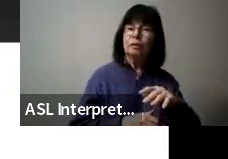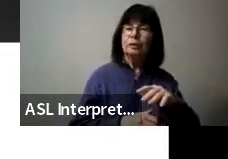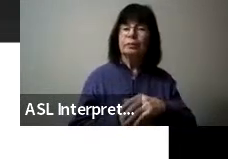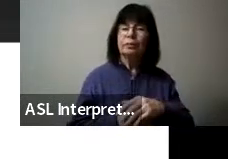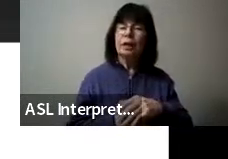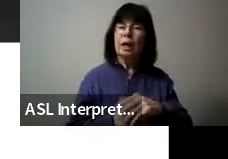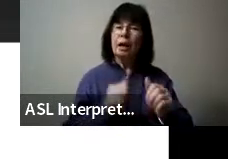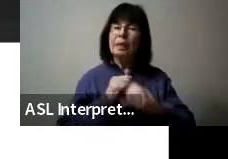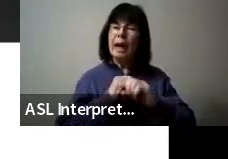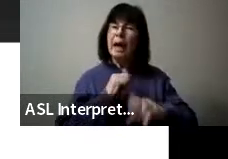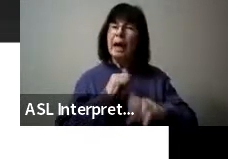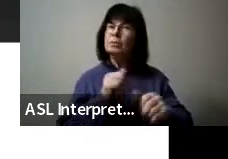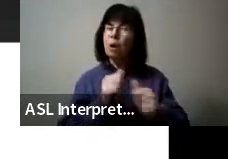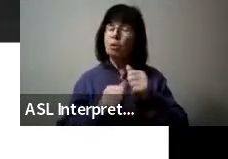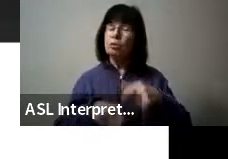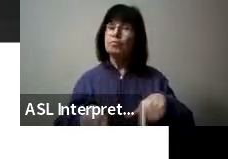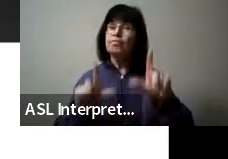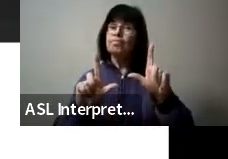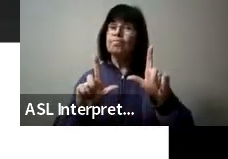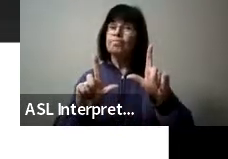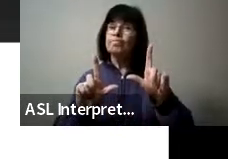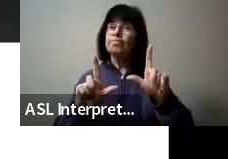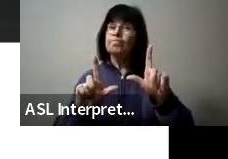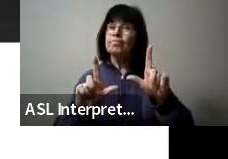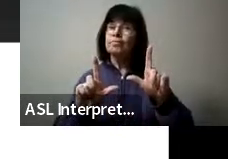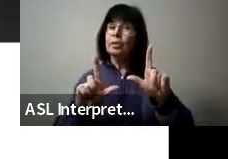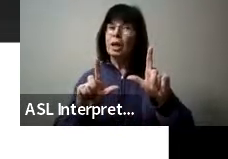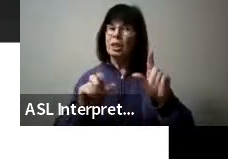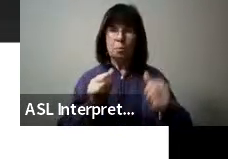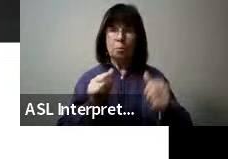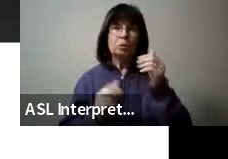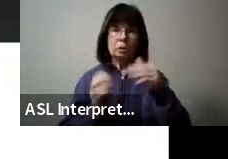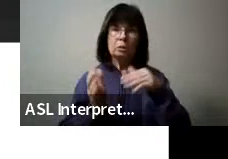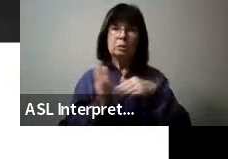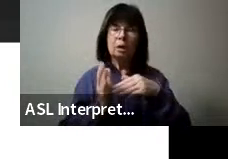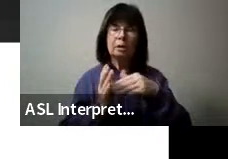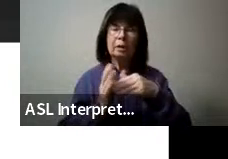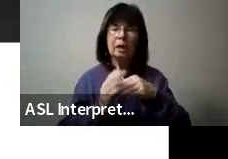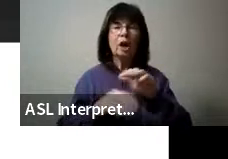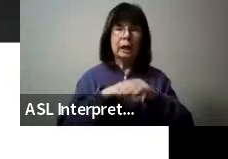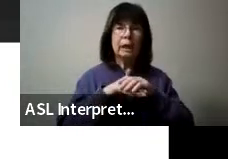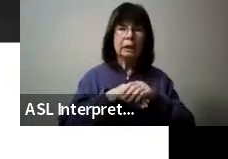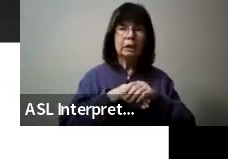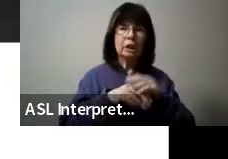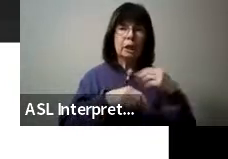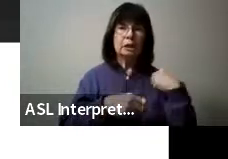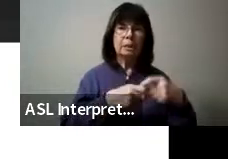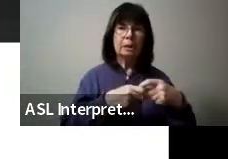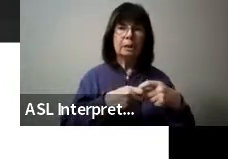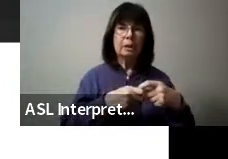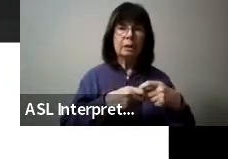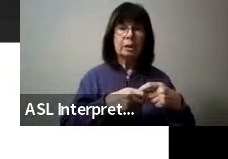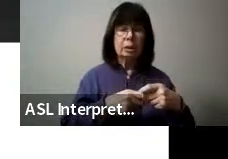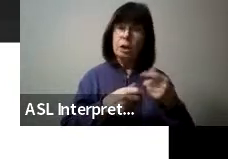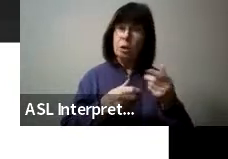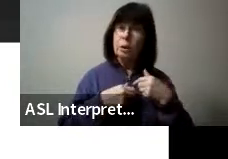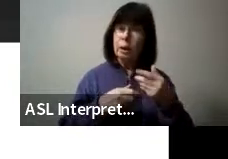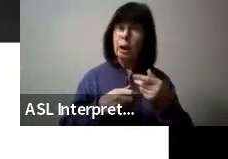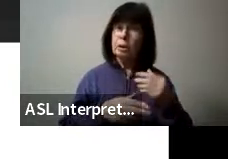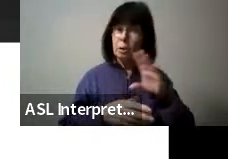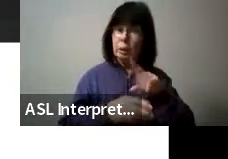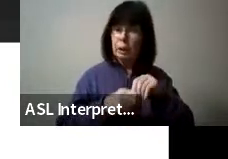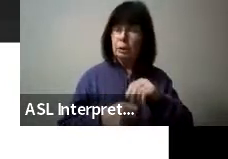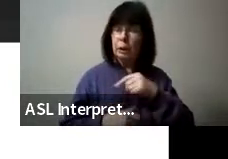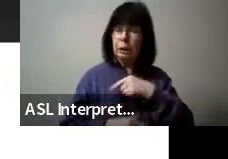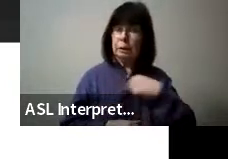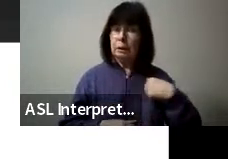most, again, because they're being seen the most often, are English and Spanish. So we are obviously running Chinese and Tagalog ads,